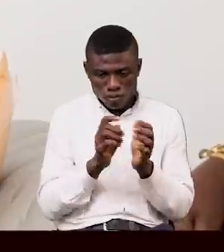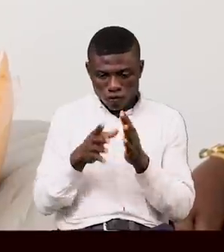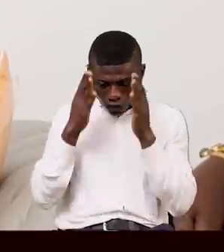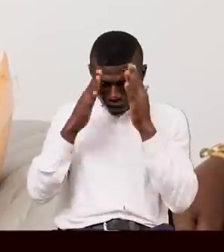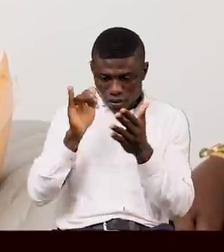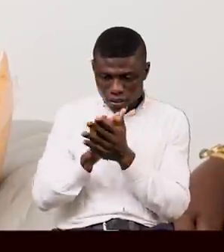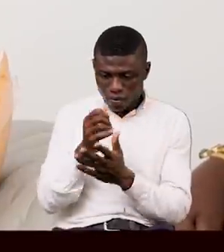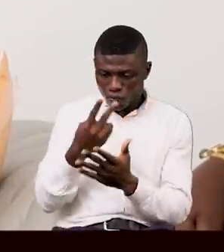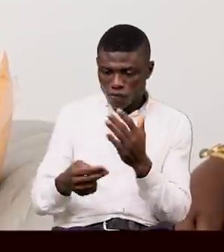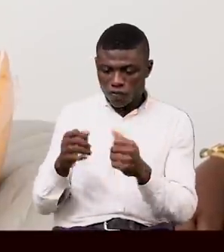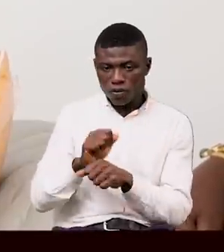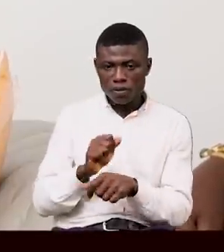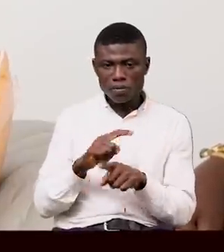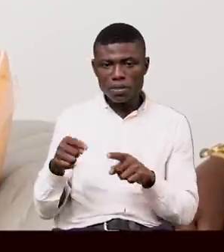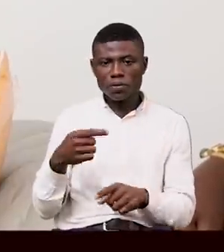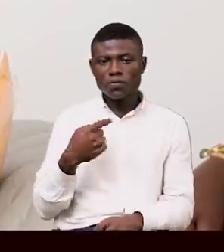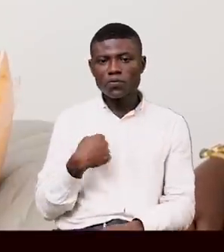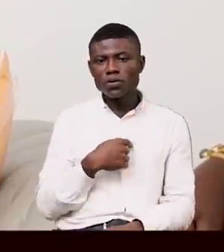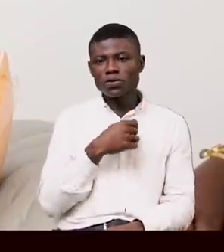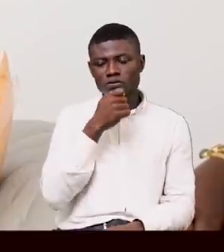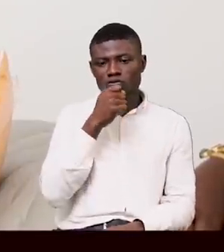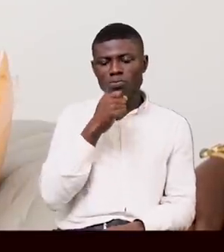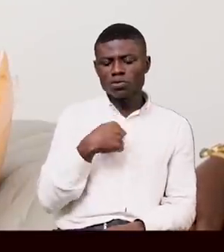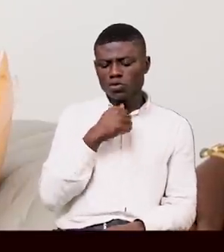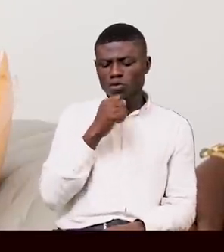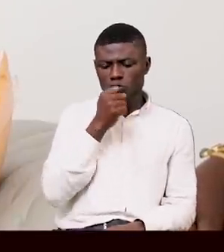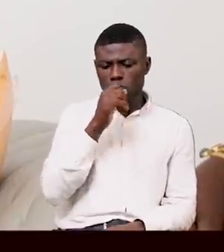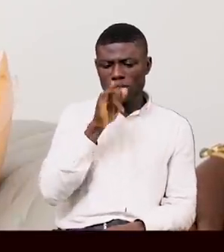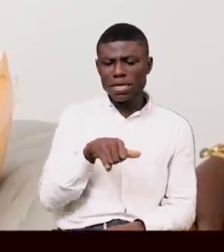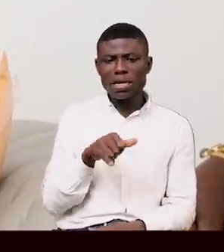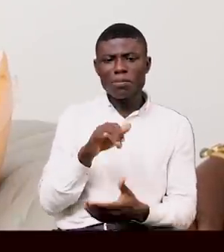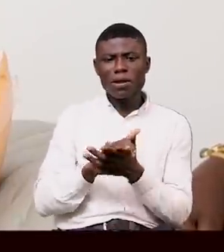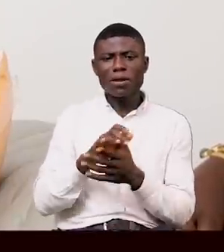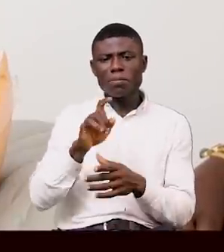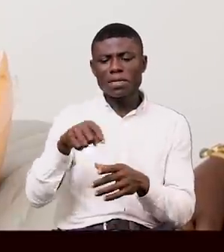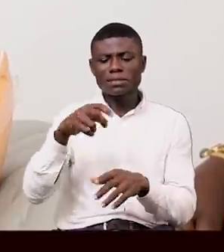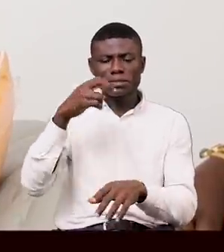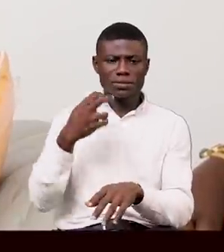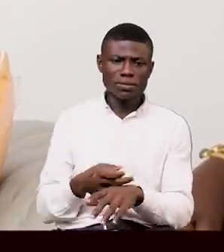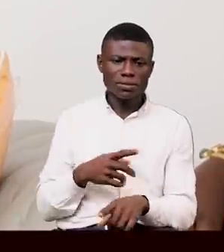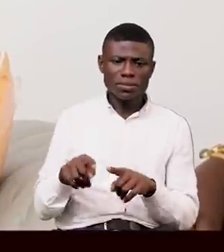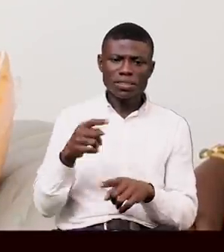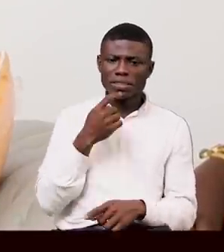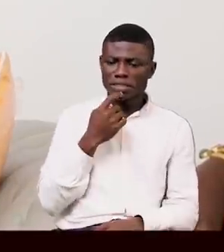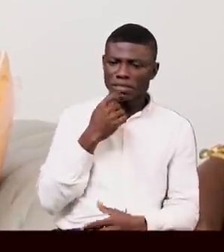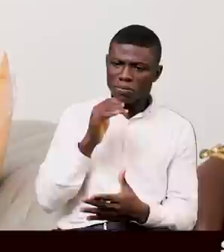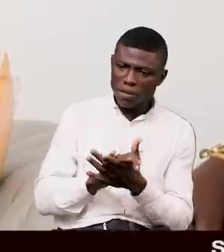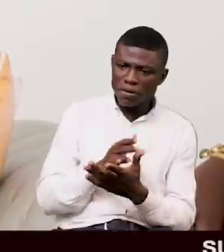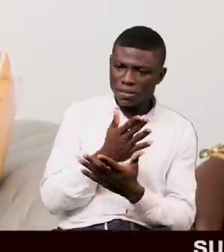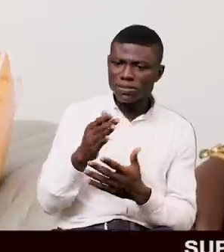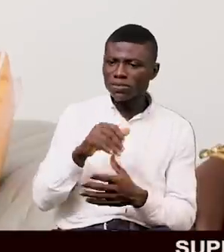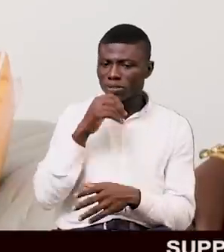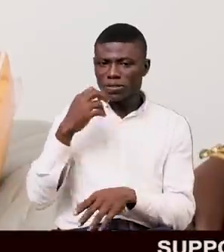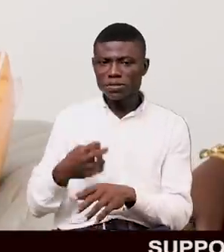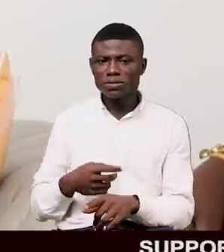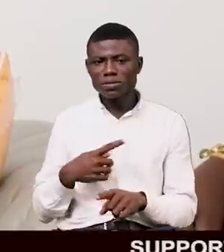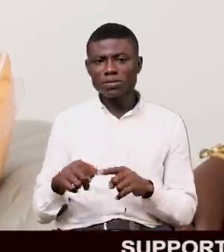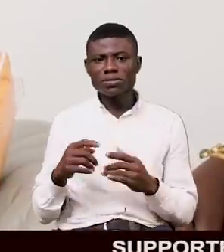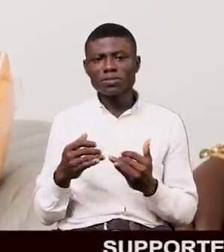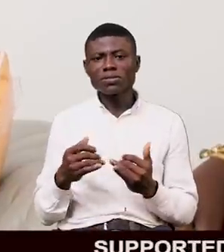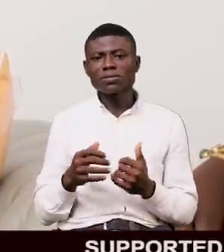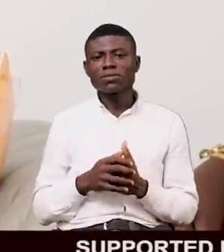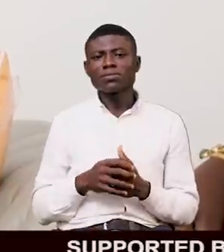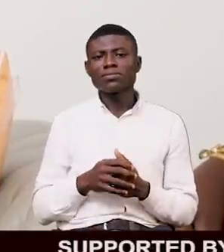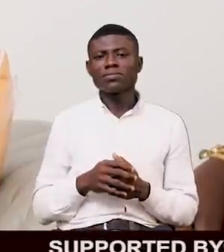na moye me nya sure se ye din ntin aya manfo ki kan se we our race near ya. Me, I don't see